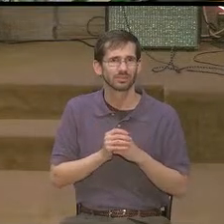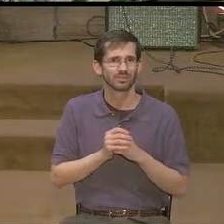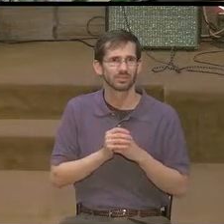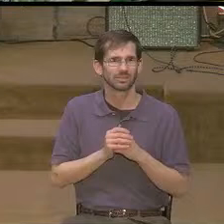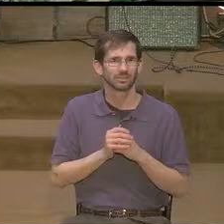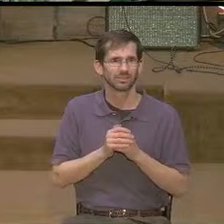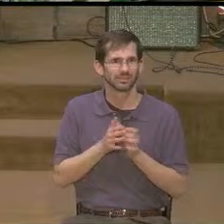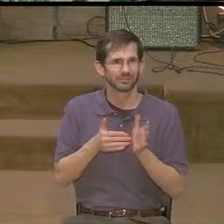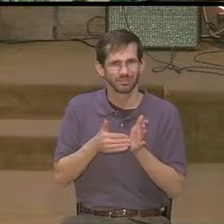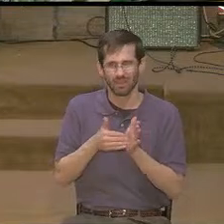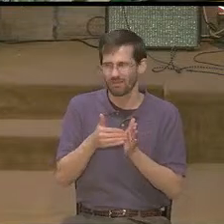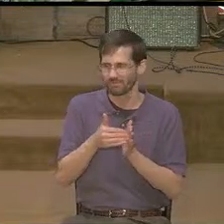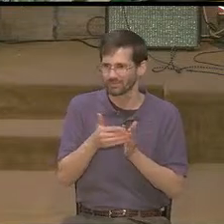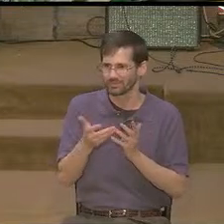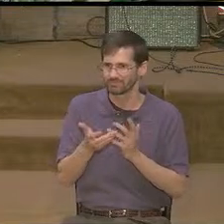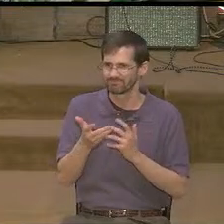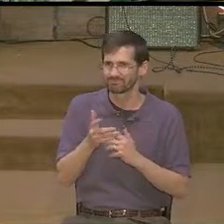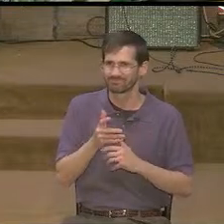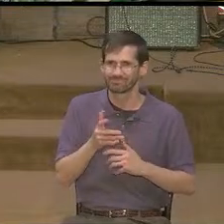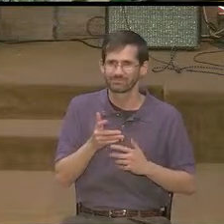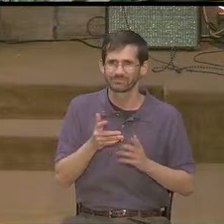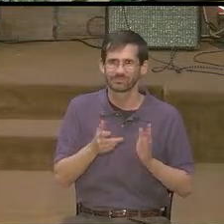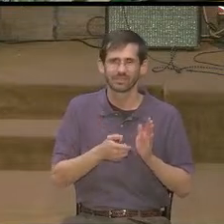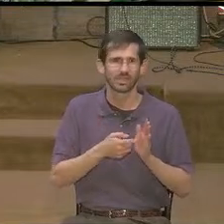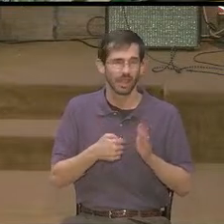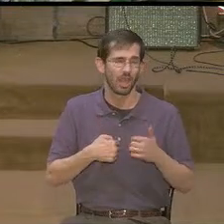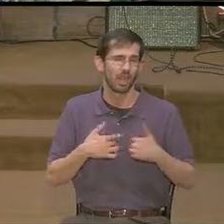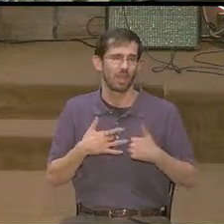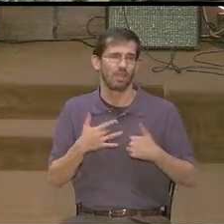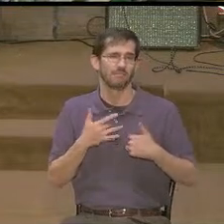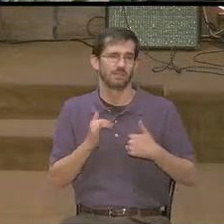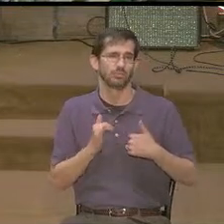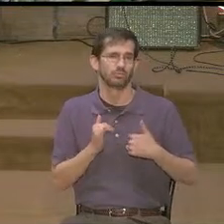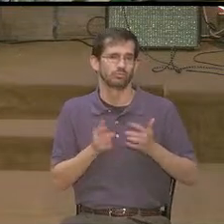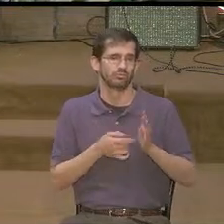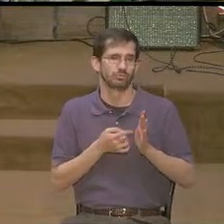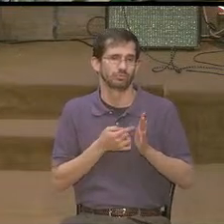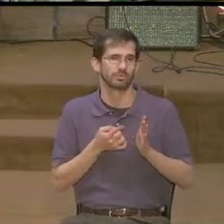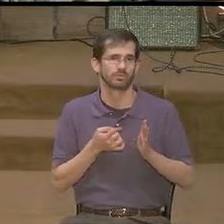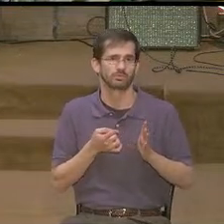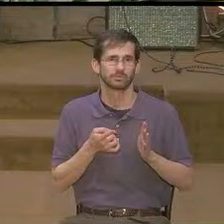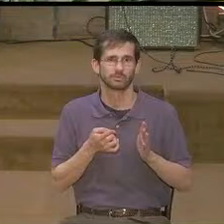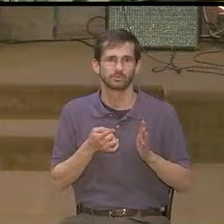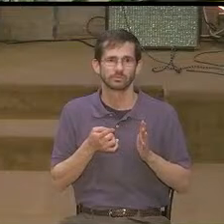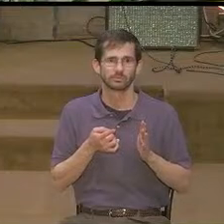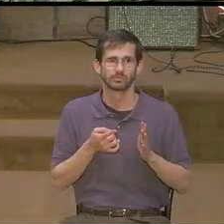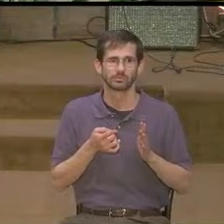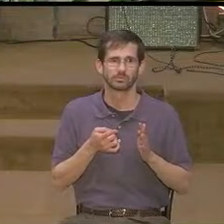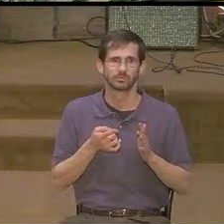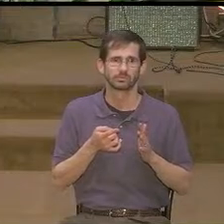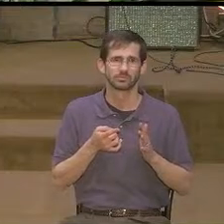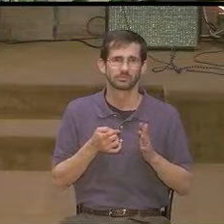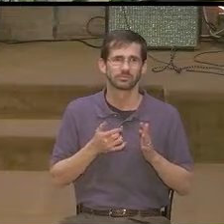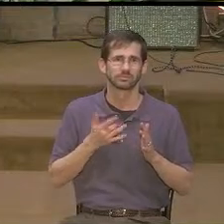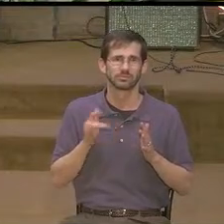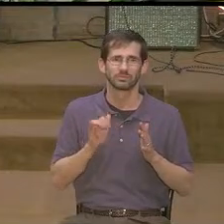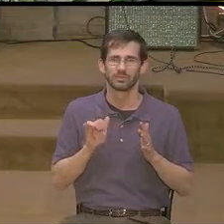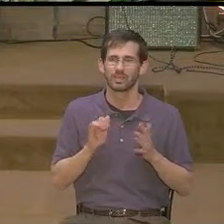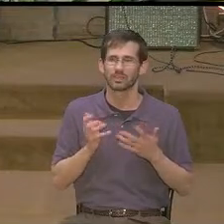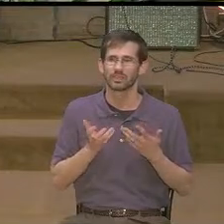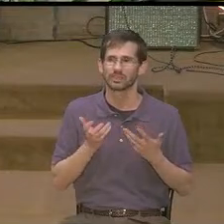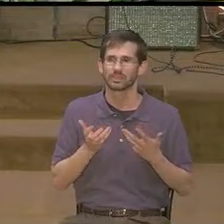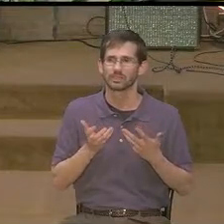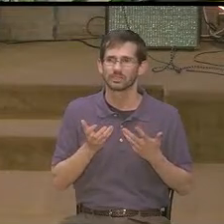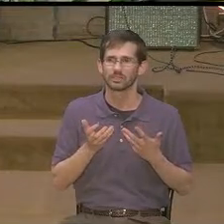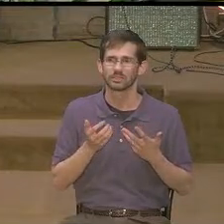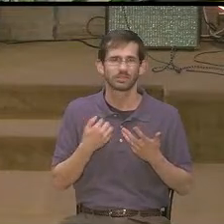A lot of times Christians, you know, sometimes, I feel that way sometimes, where, you know, we feel like we're not, you